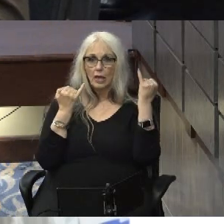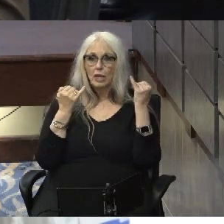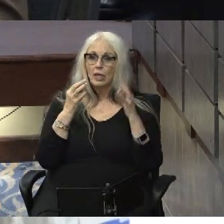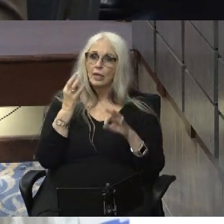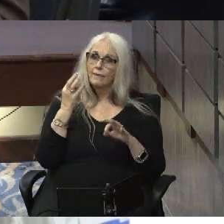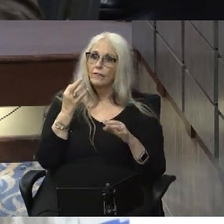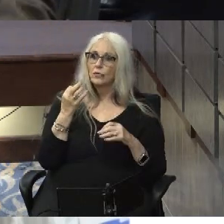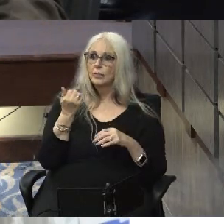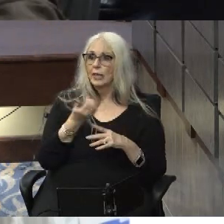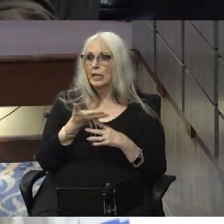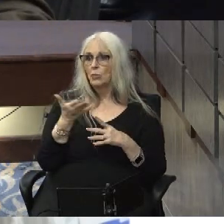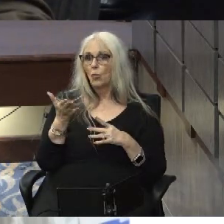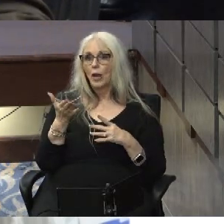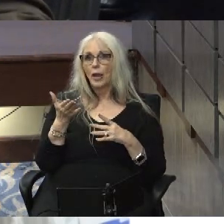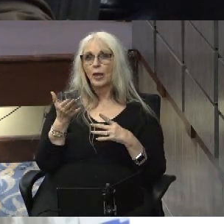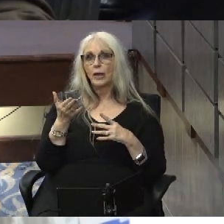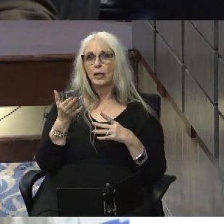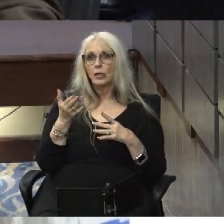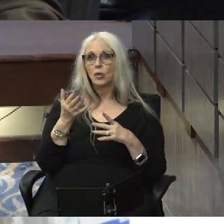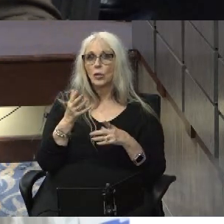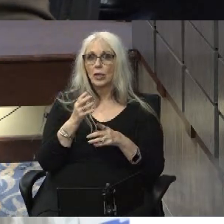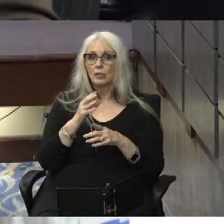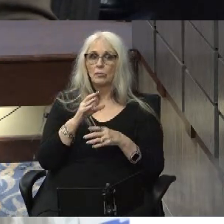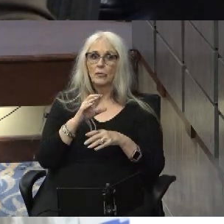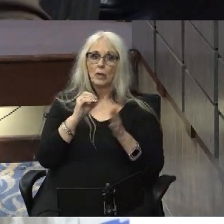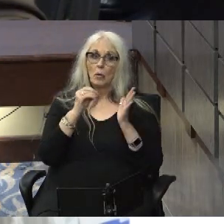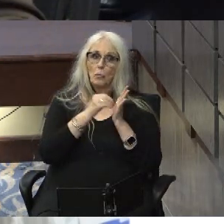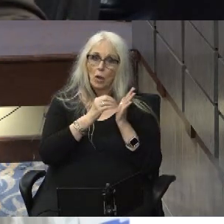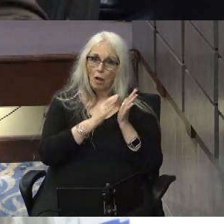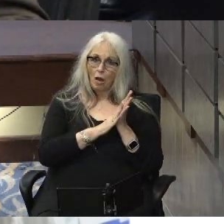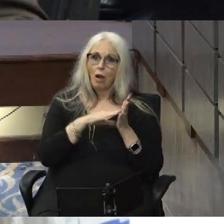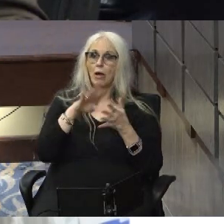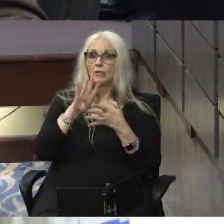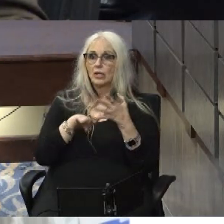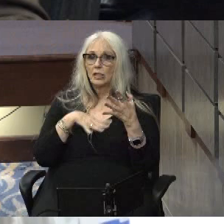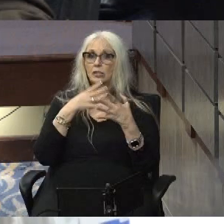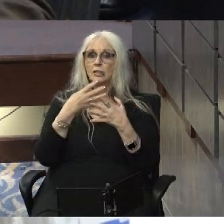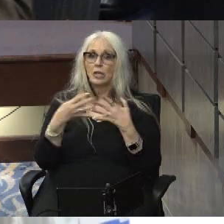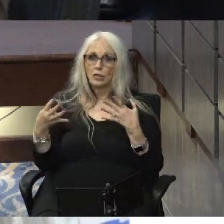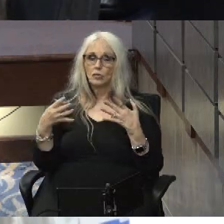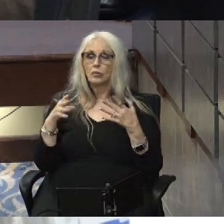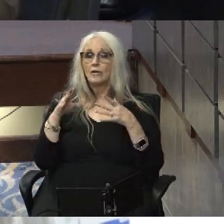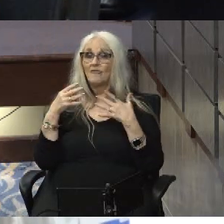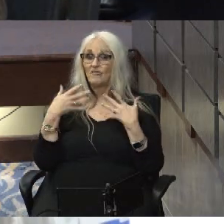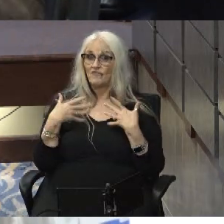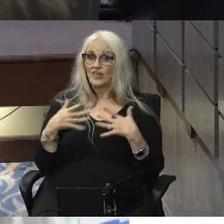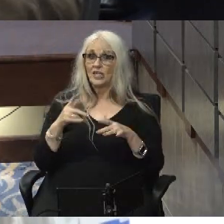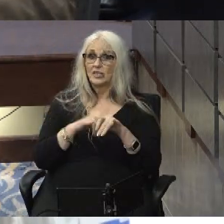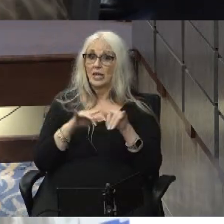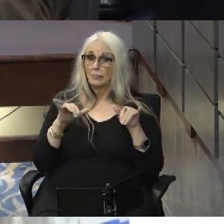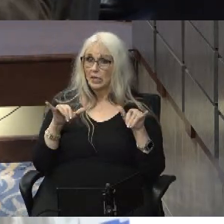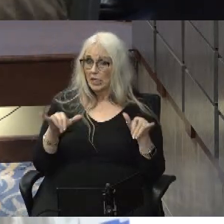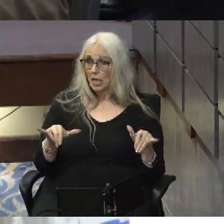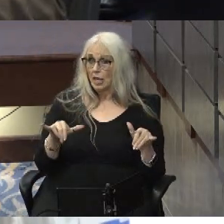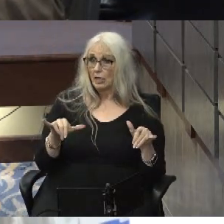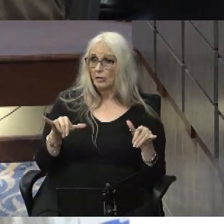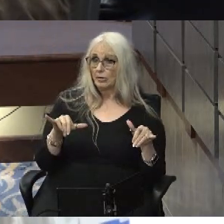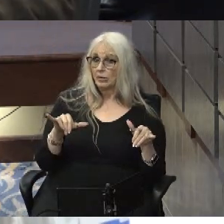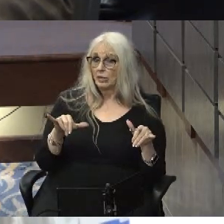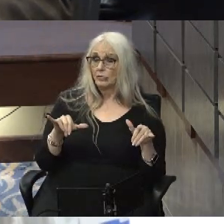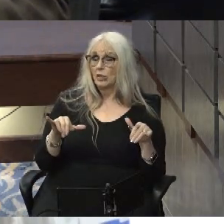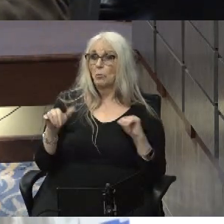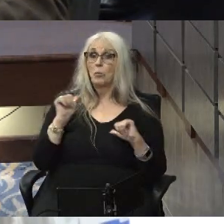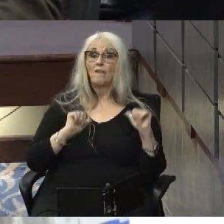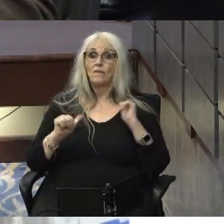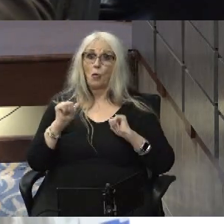any way we can get something on schedule to complete at the same time as that performance center on